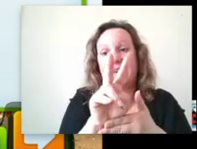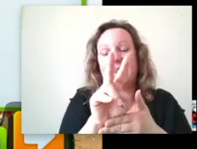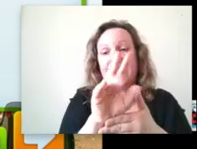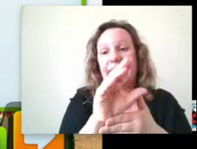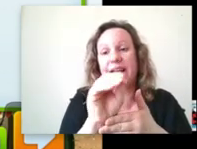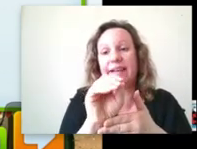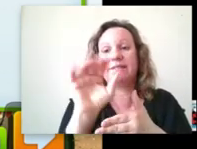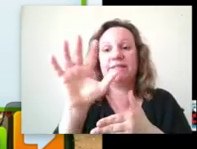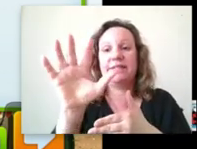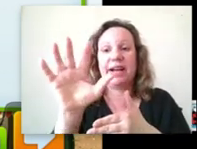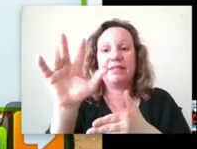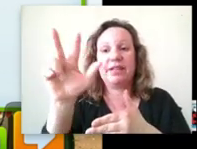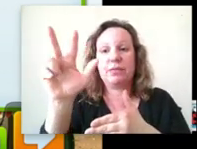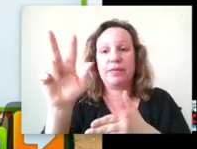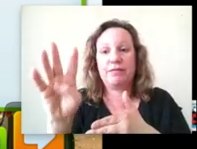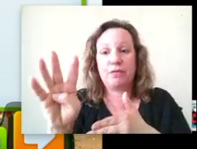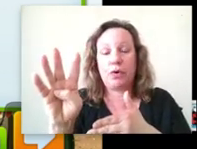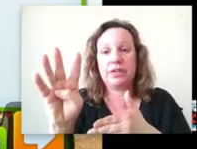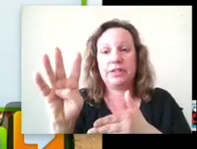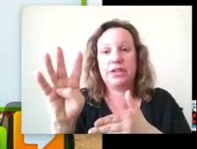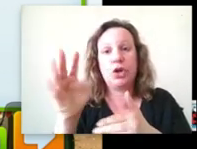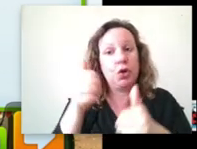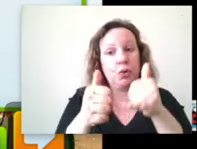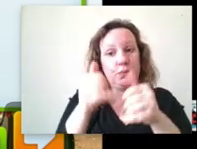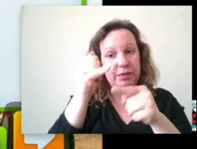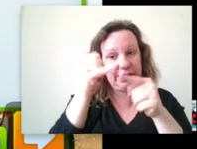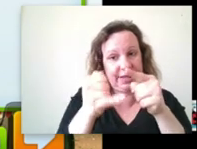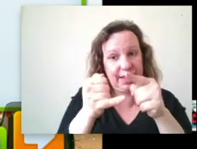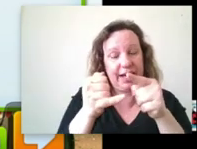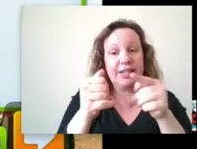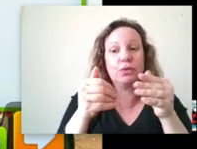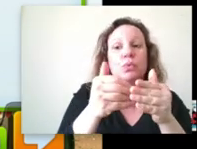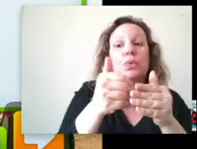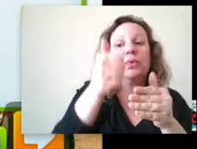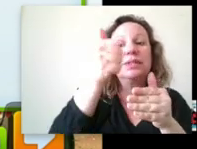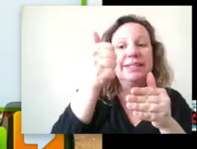3/4. Which mark is closer to the right end of the paintbrush?